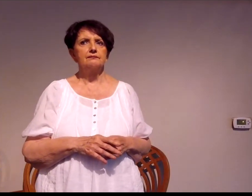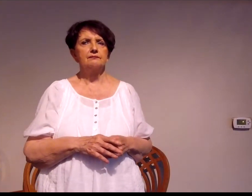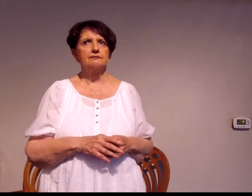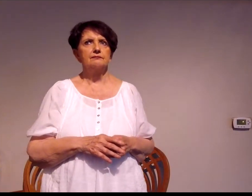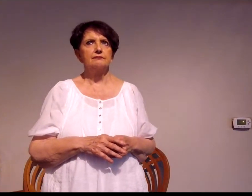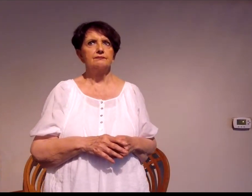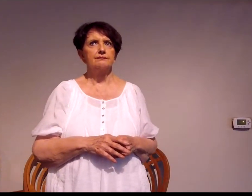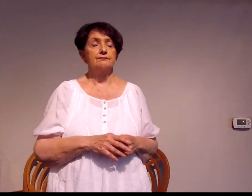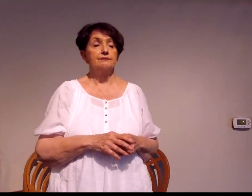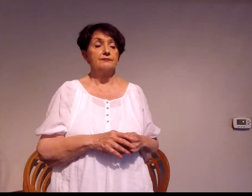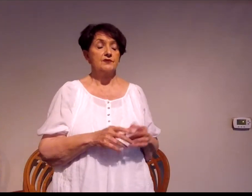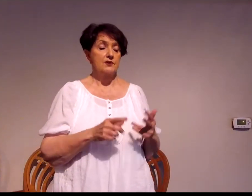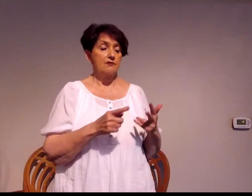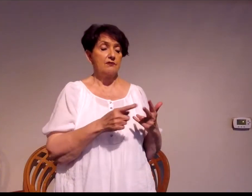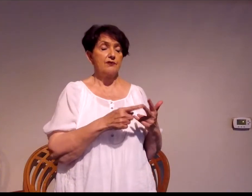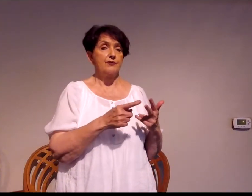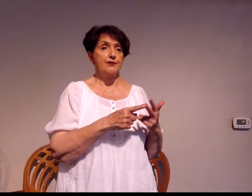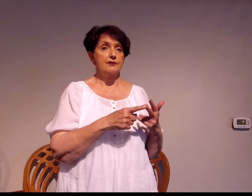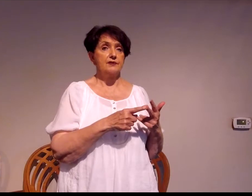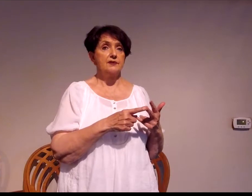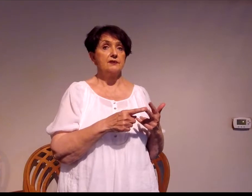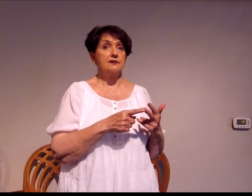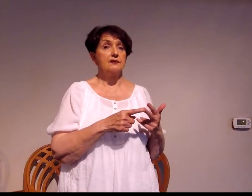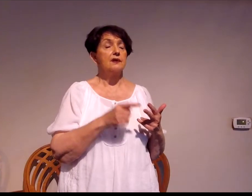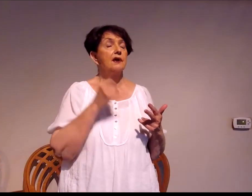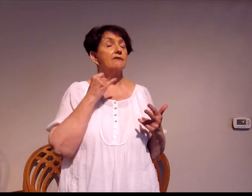So the third thing, if we're willing,